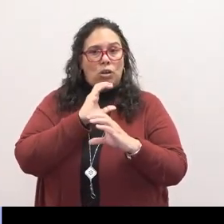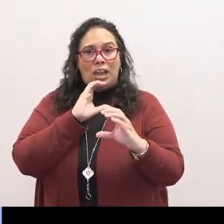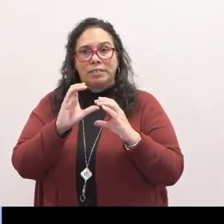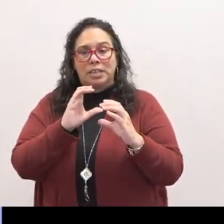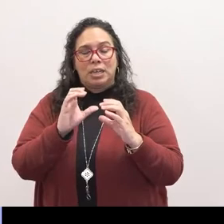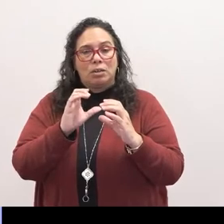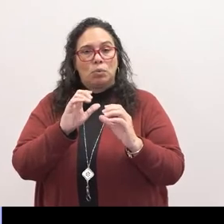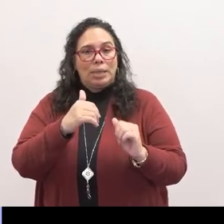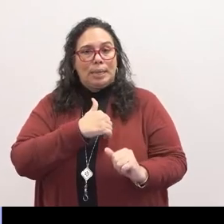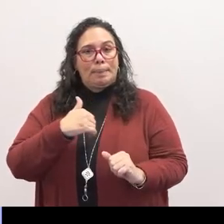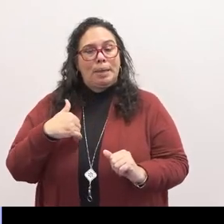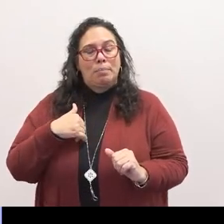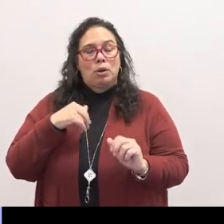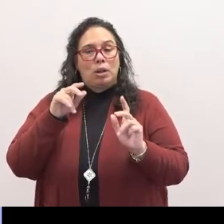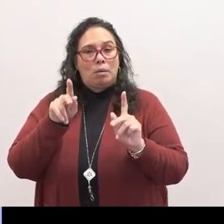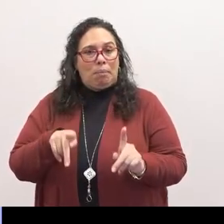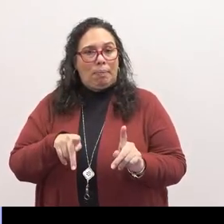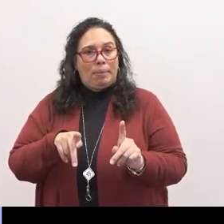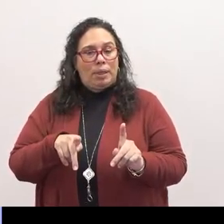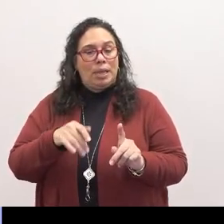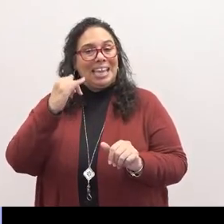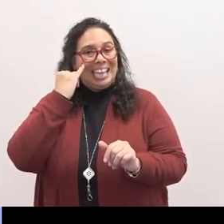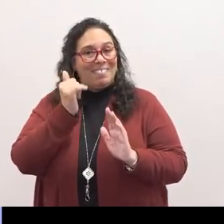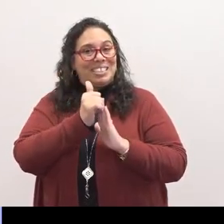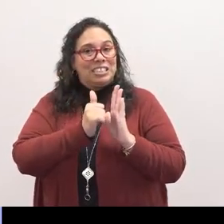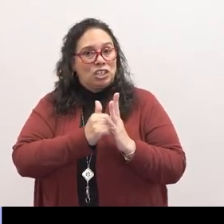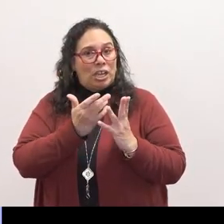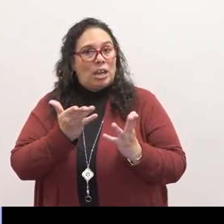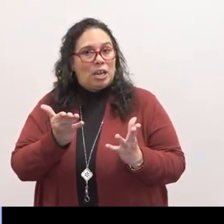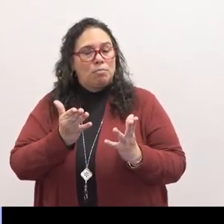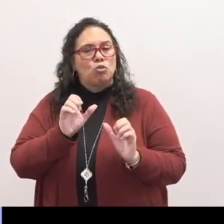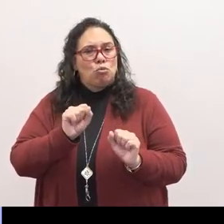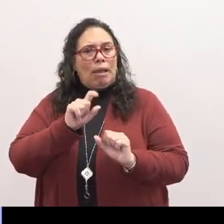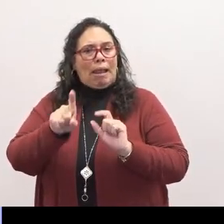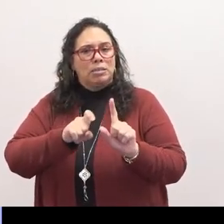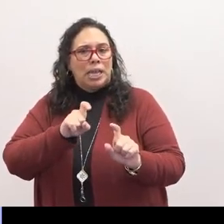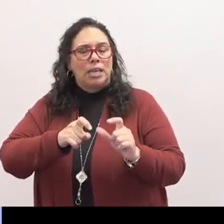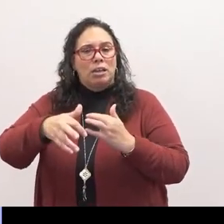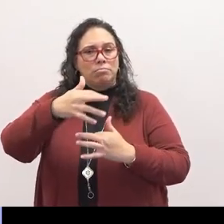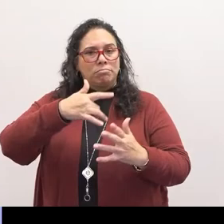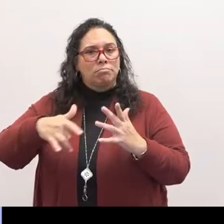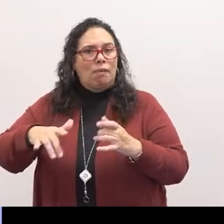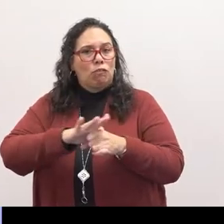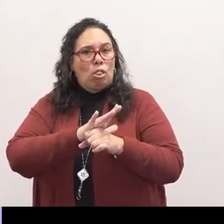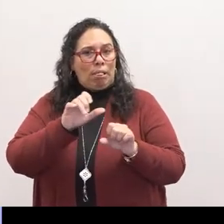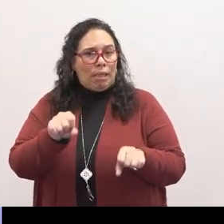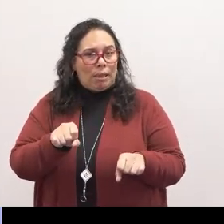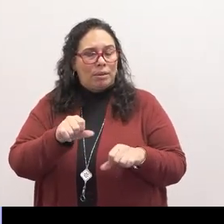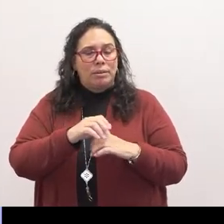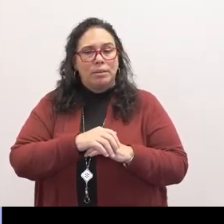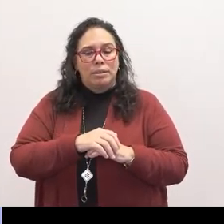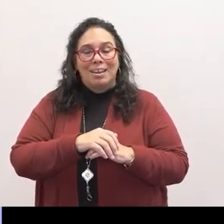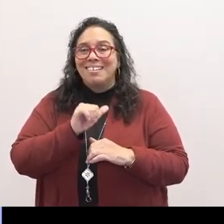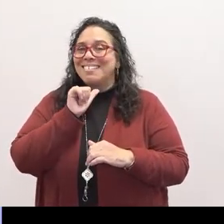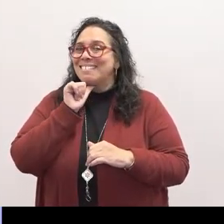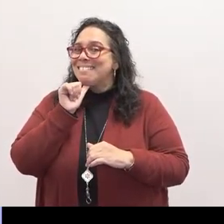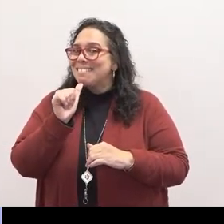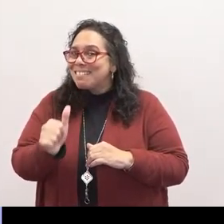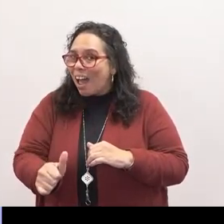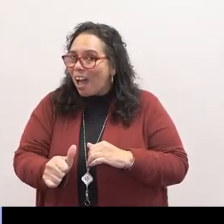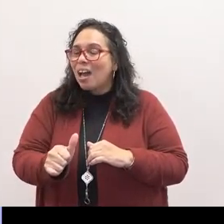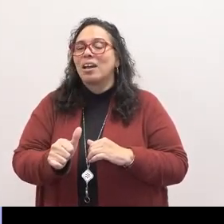member of the public. If they're commenting on an agenda item, you can ask them questions, you can engage, you can have a full conversation. On non-agenda